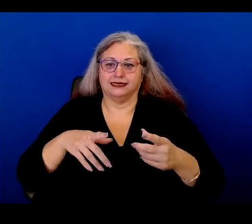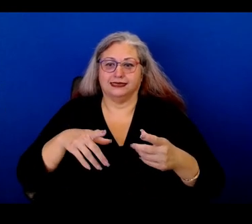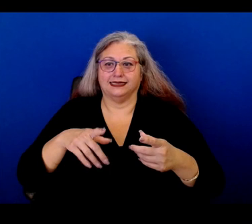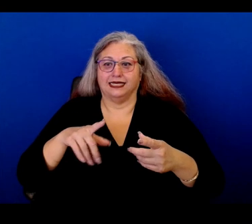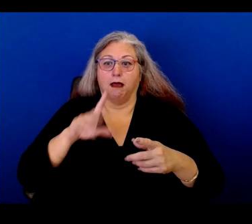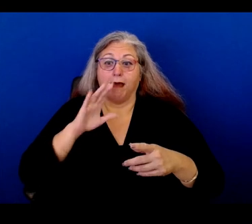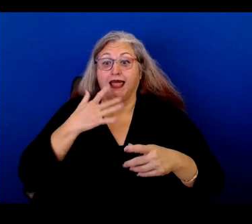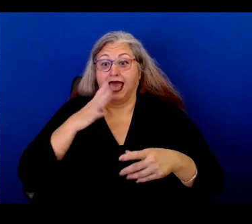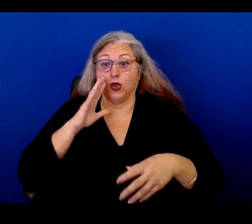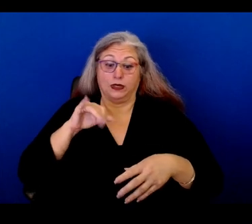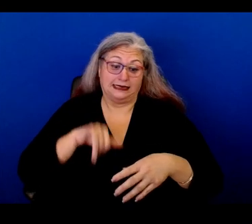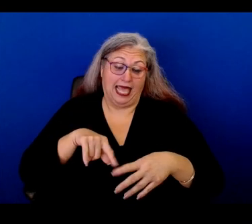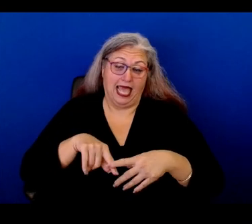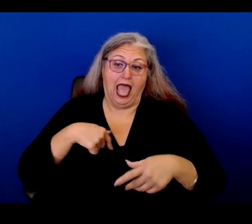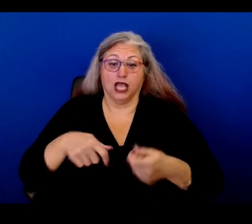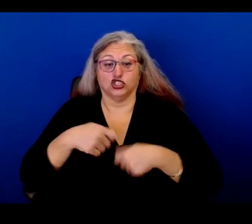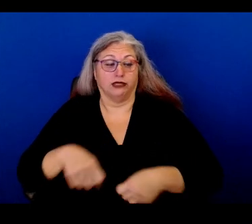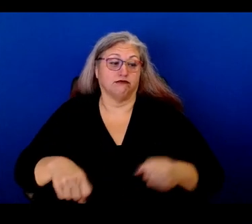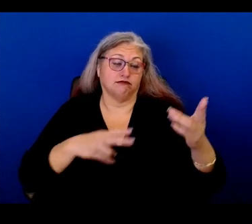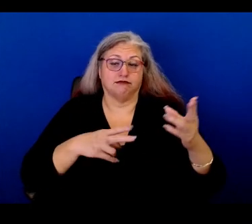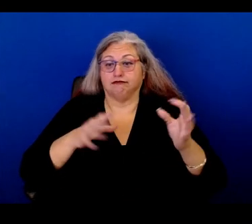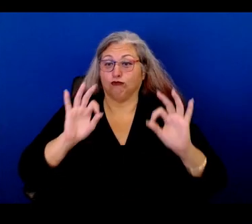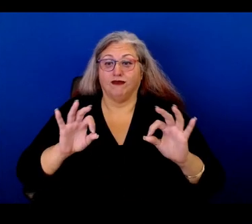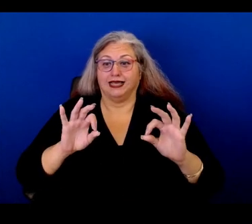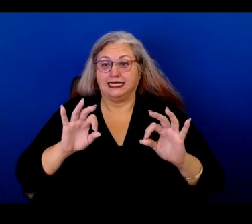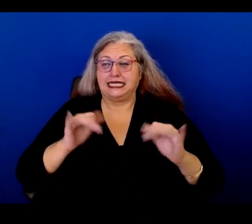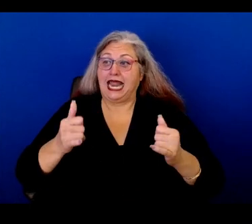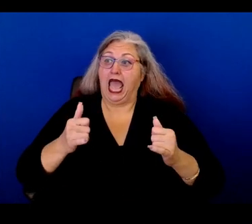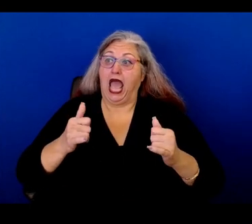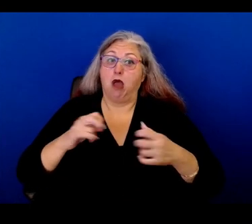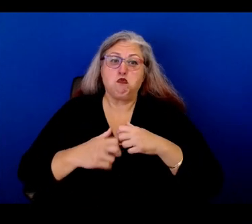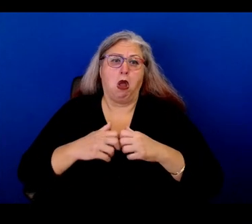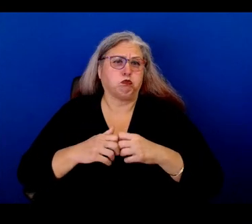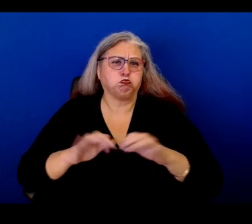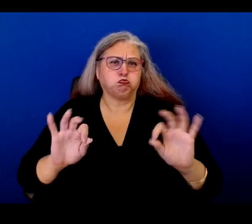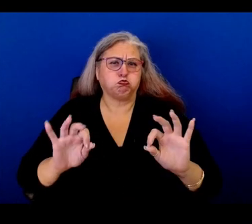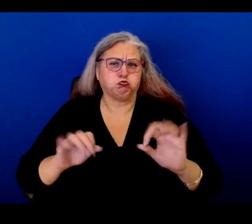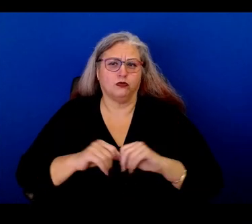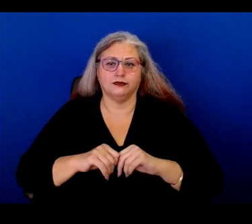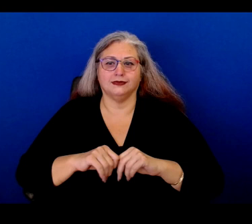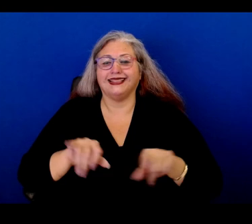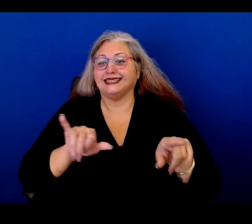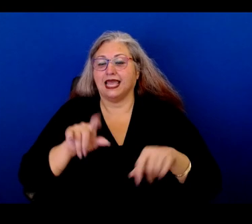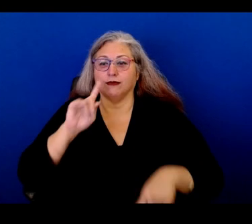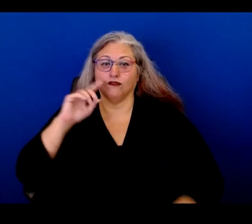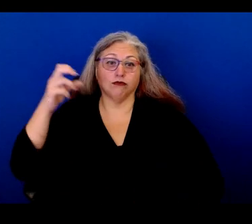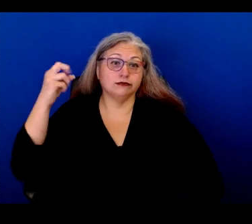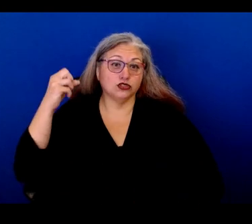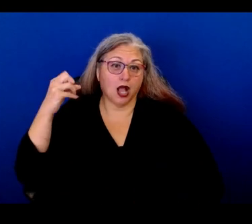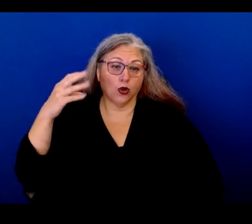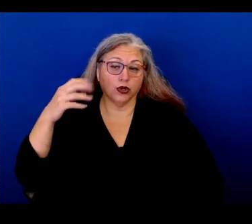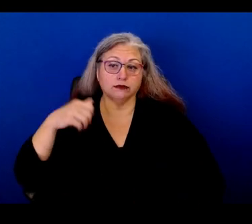in underpants. I take it off. I put on a new pair. Whatever. Like, it's not a big deal. The same with shower.